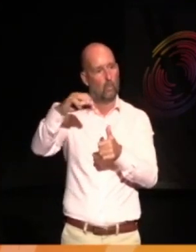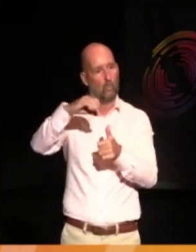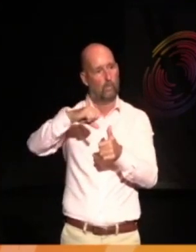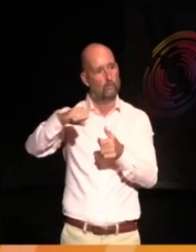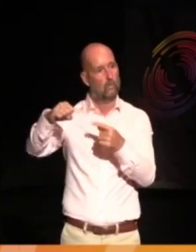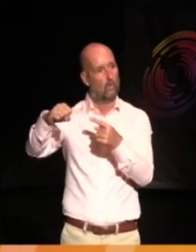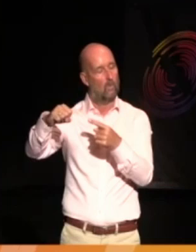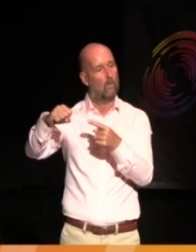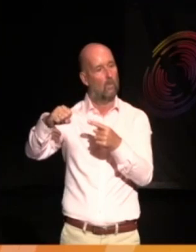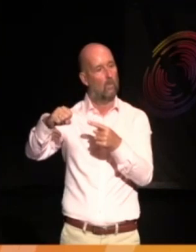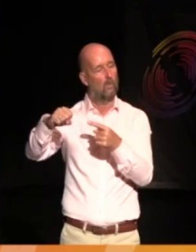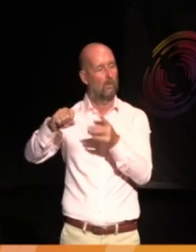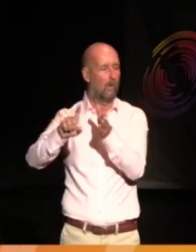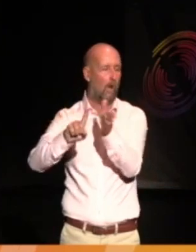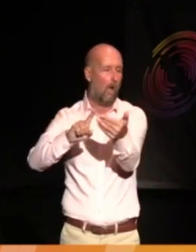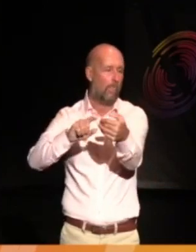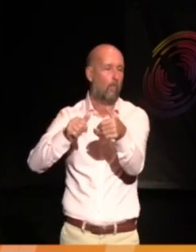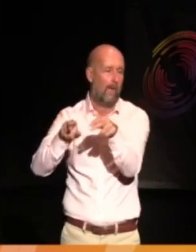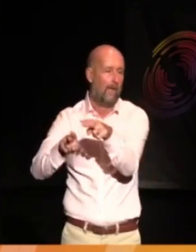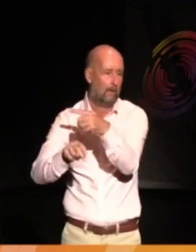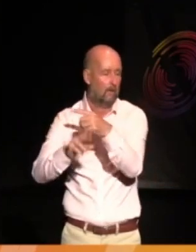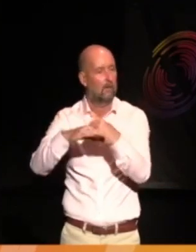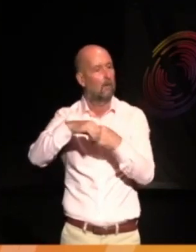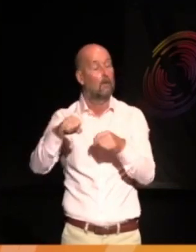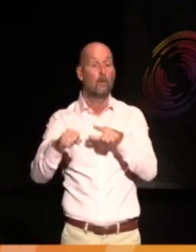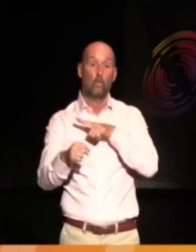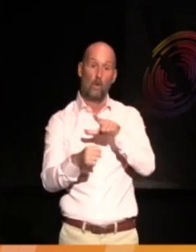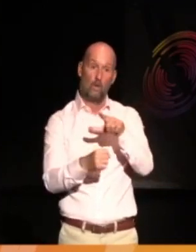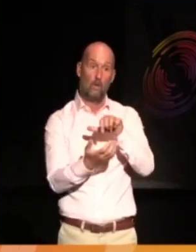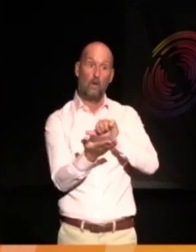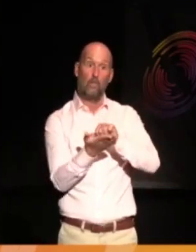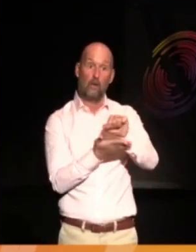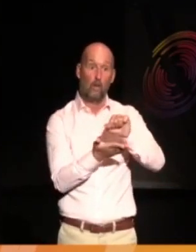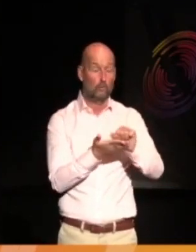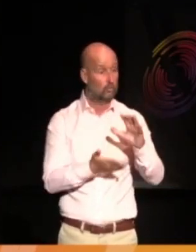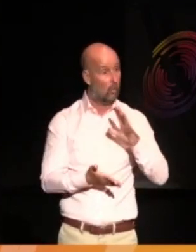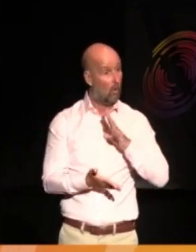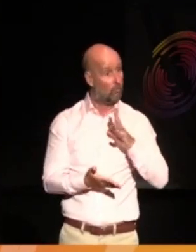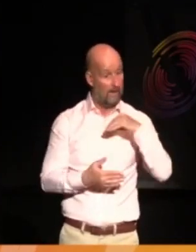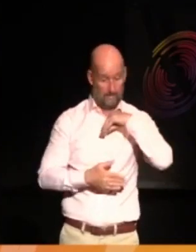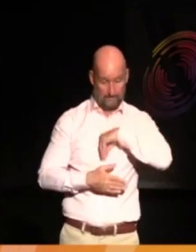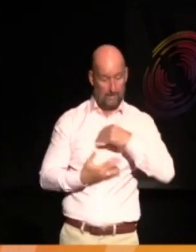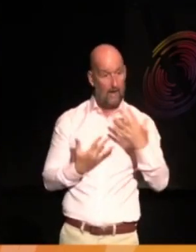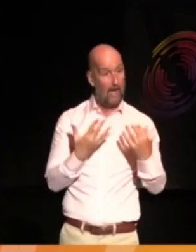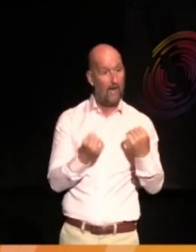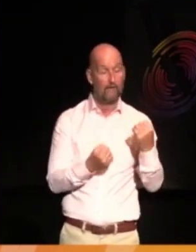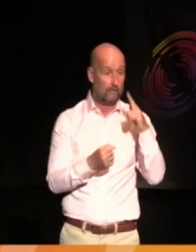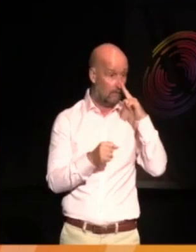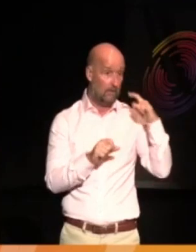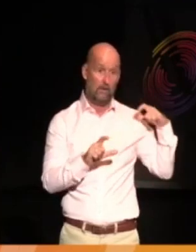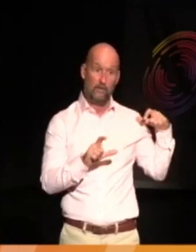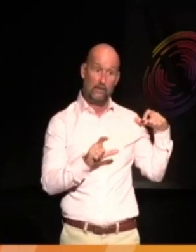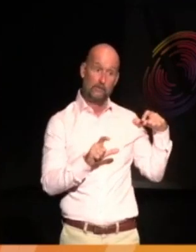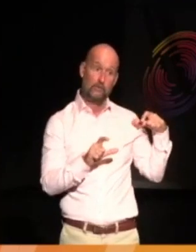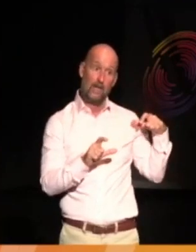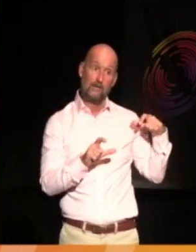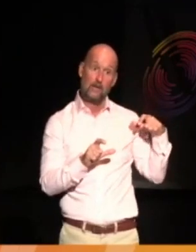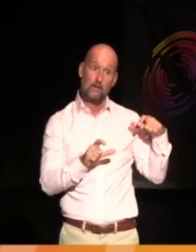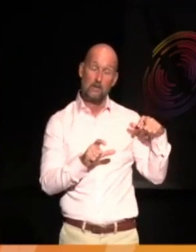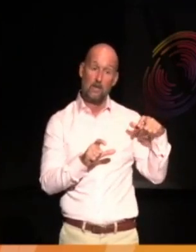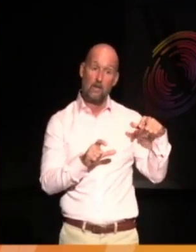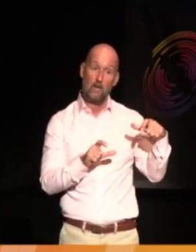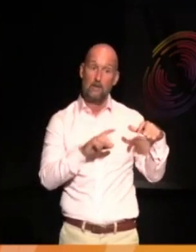it in other ways, because the cultures that we have are sustained and sustainable. They can't take that